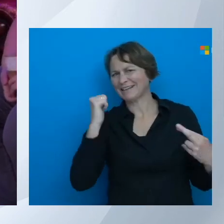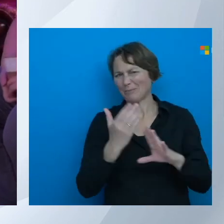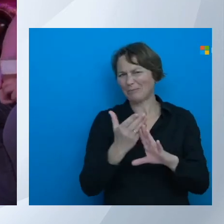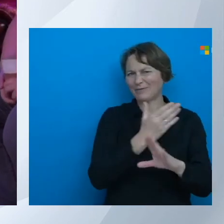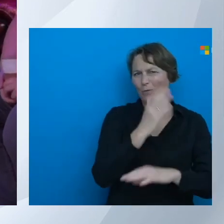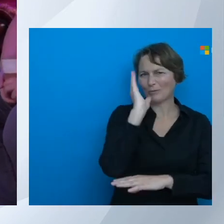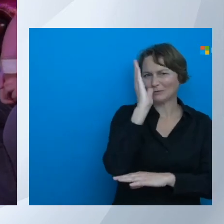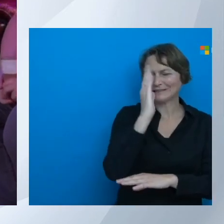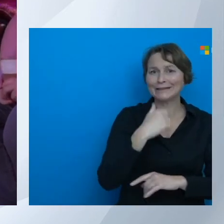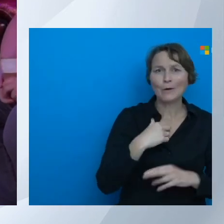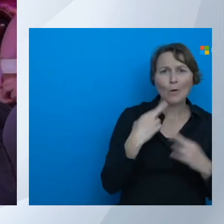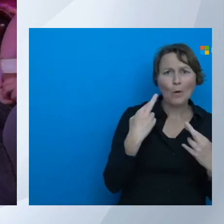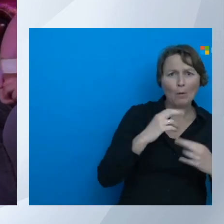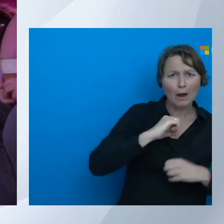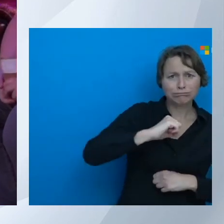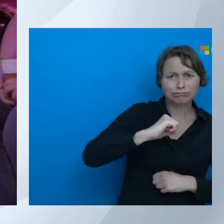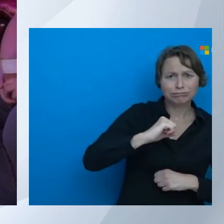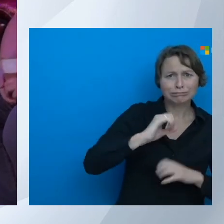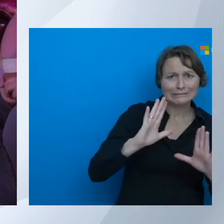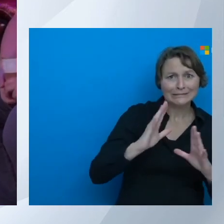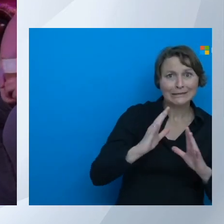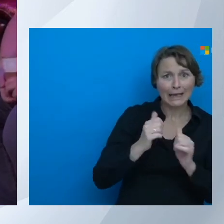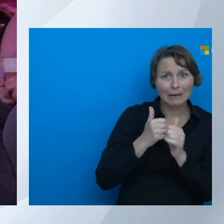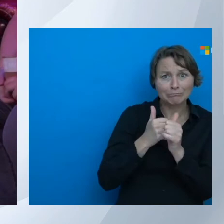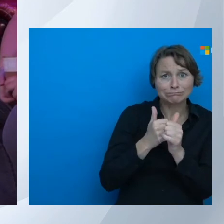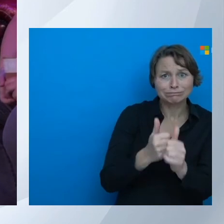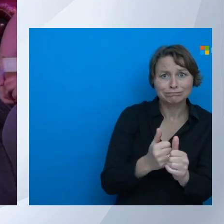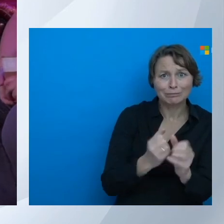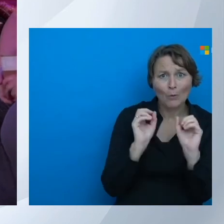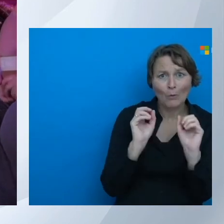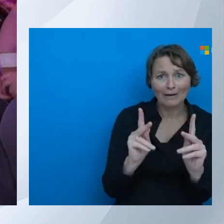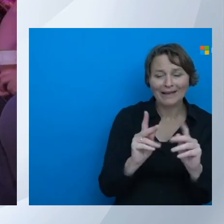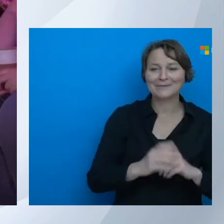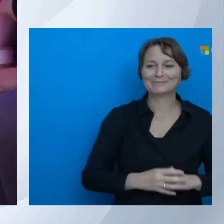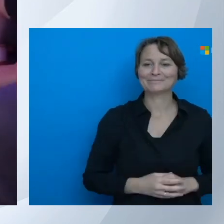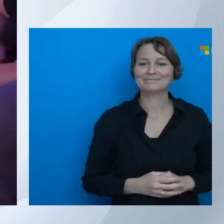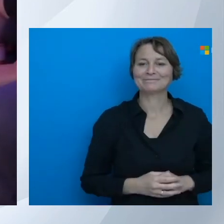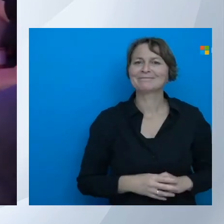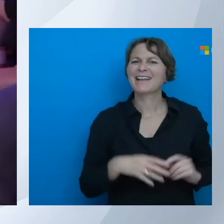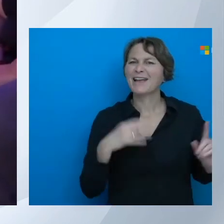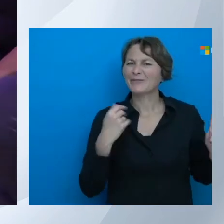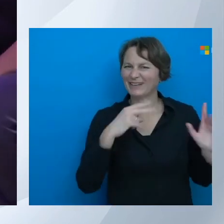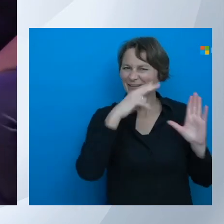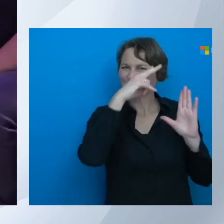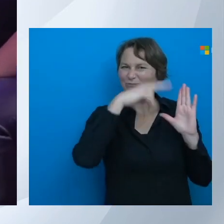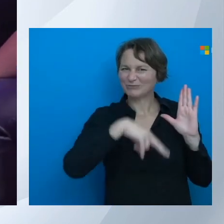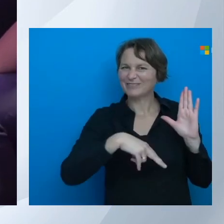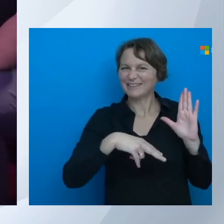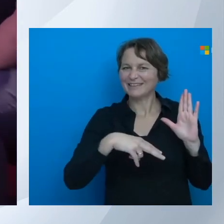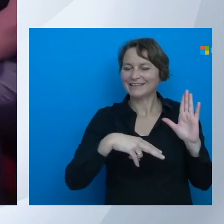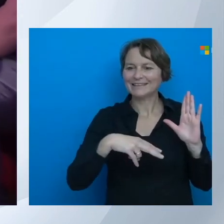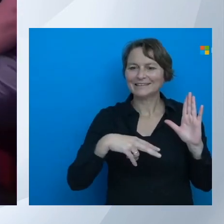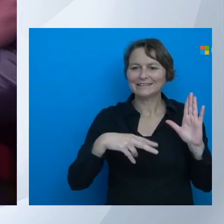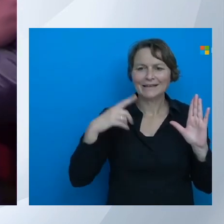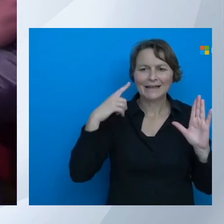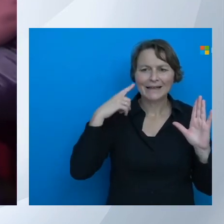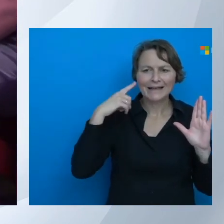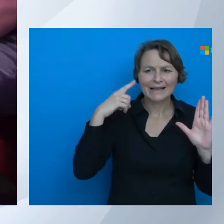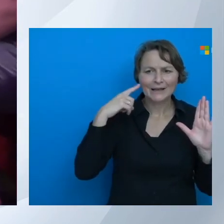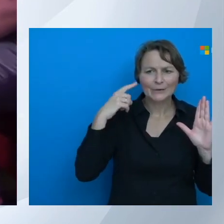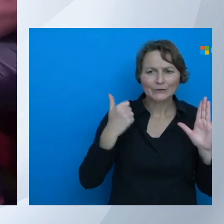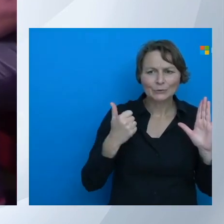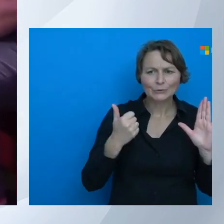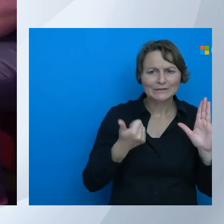that. Yeah. I read in the chat that Susanne is not audible, so maybe I don't know if you've unmuted yourself. It's